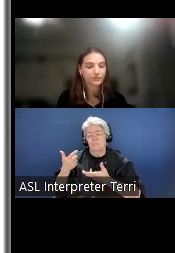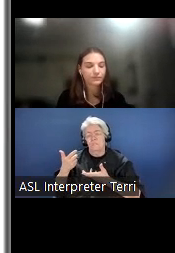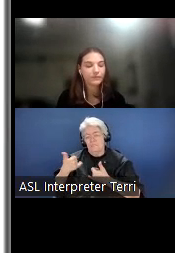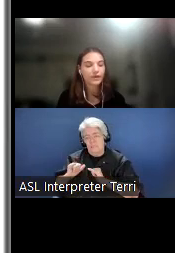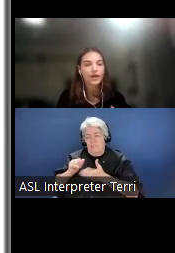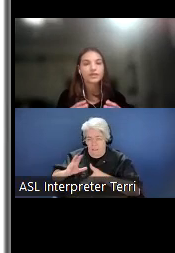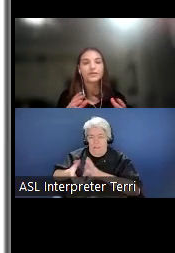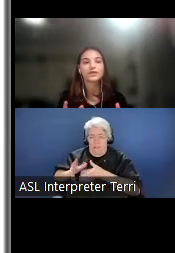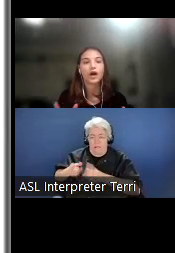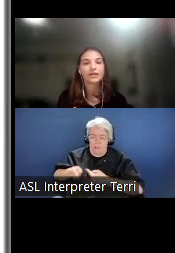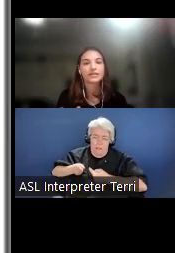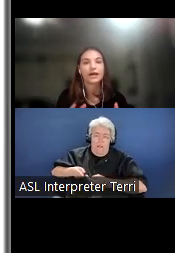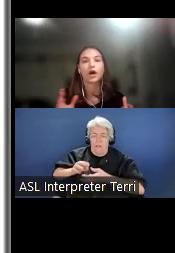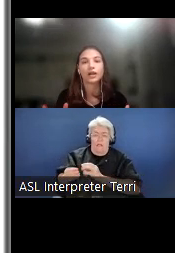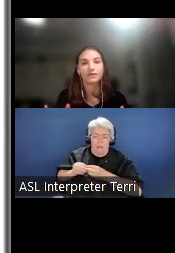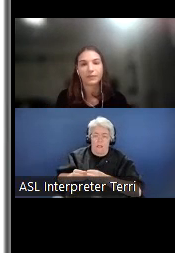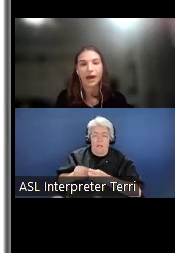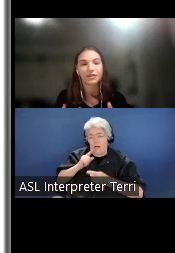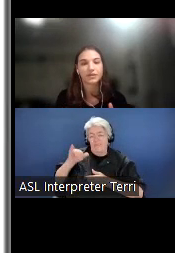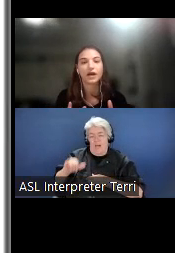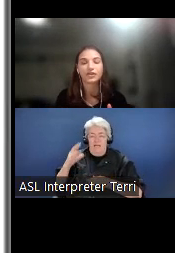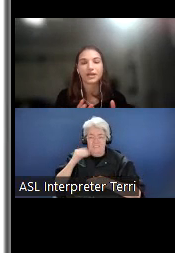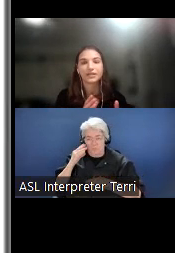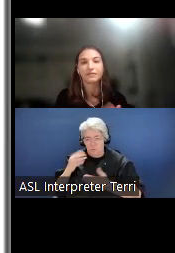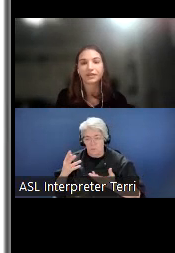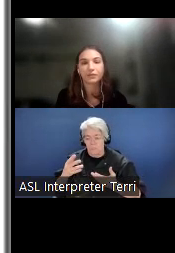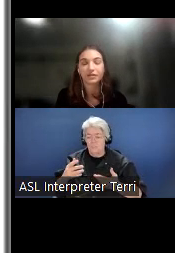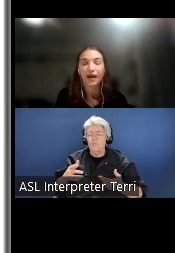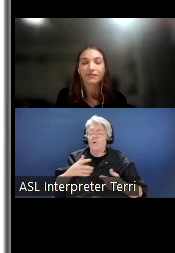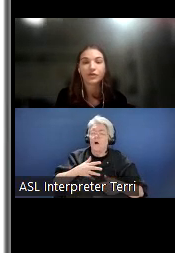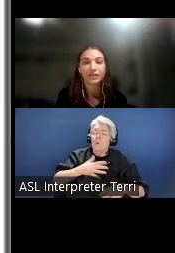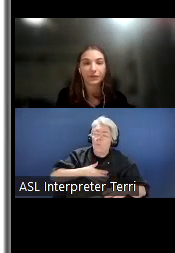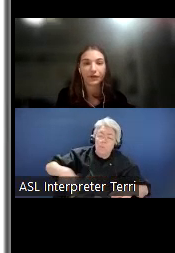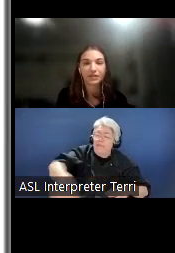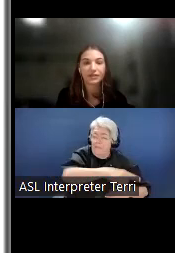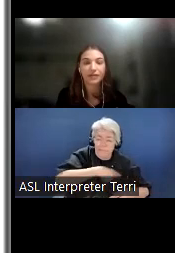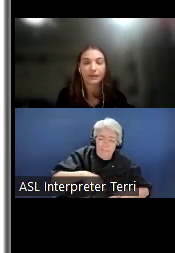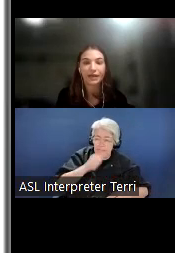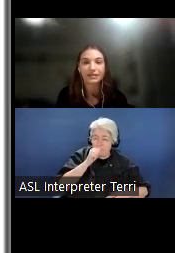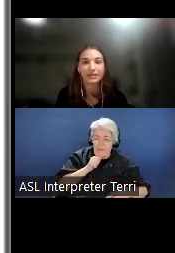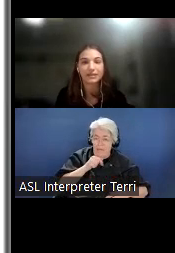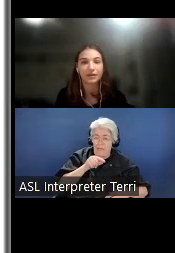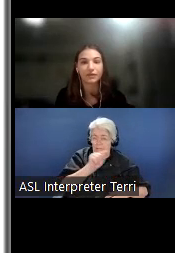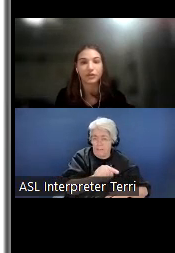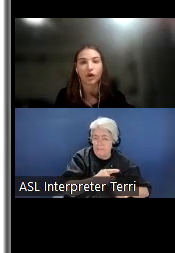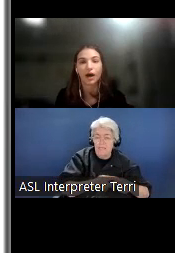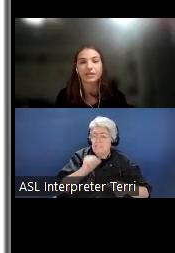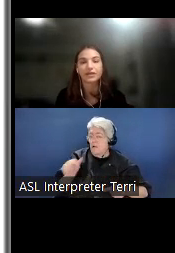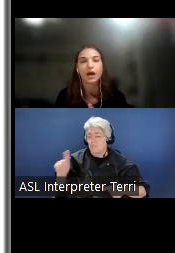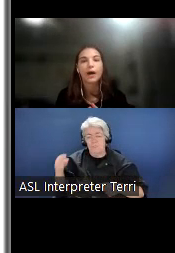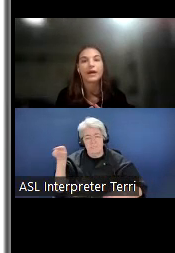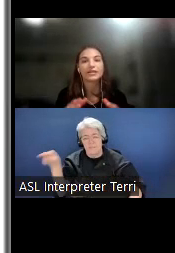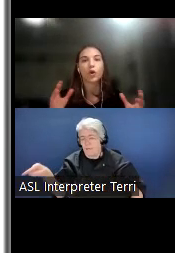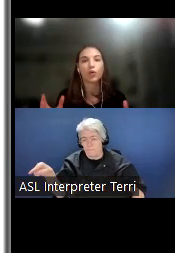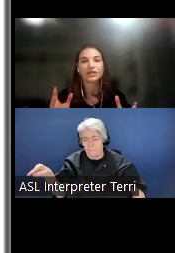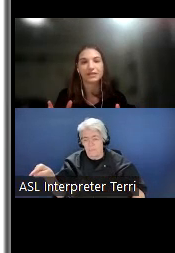experience. So these are costs that all of us pay. So it's not just the victim or survivor who's experiencing this that pays these individual